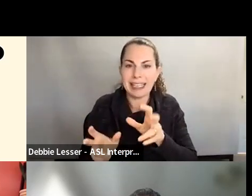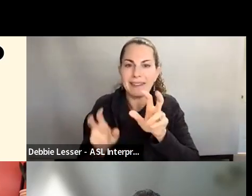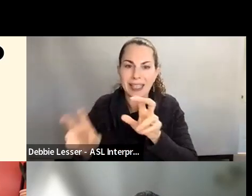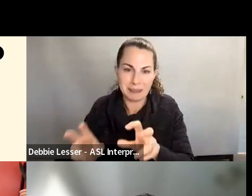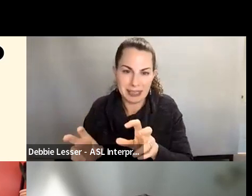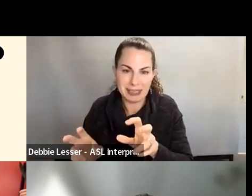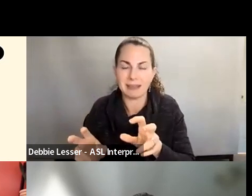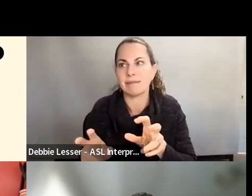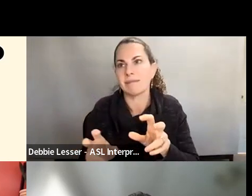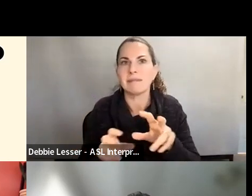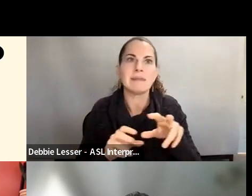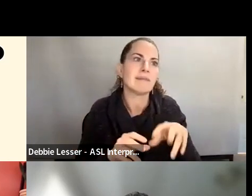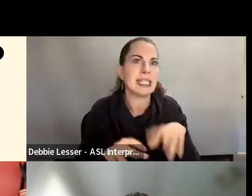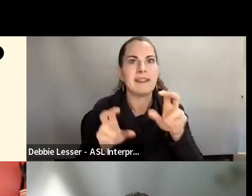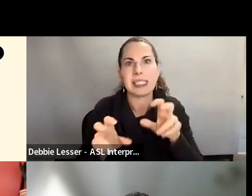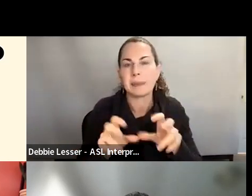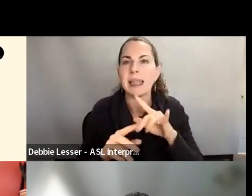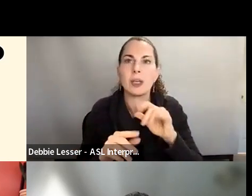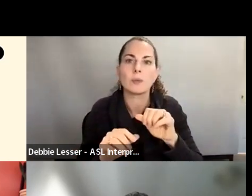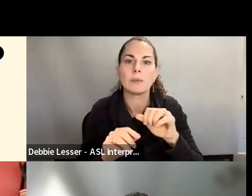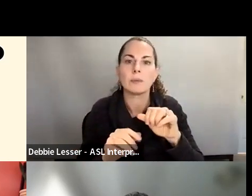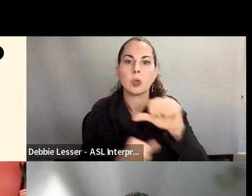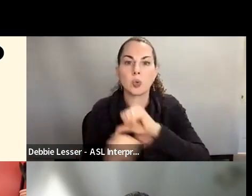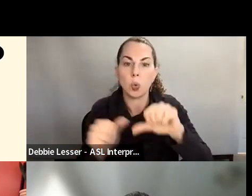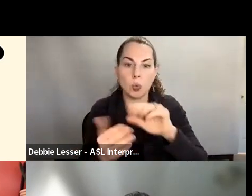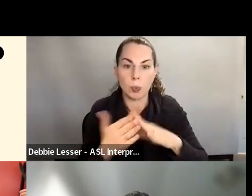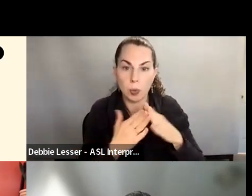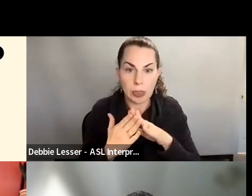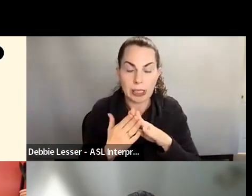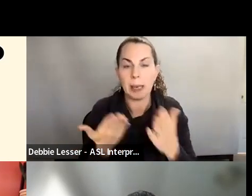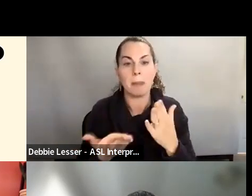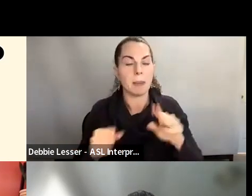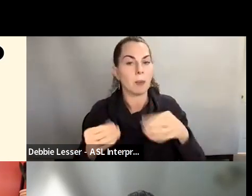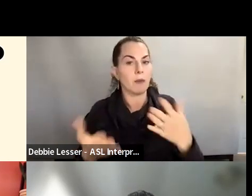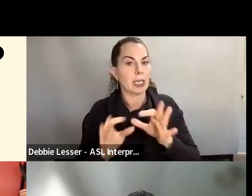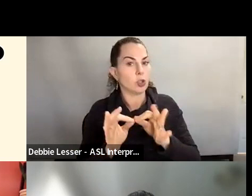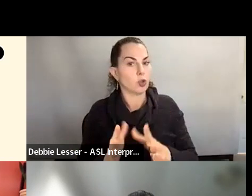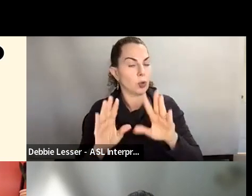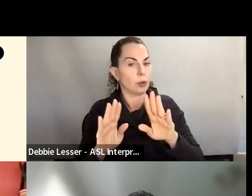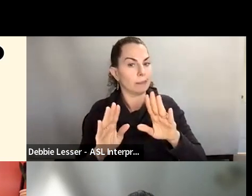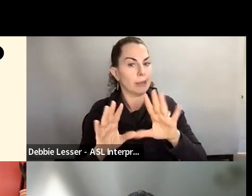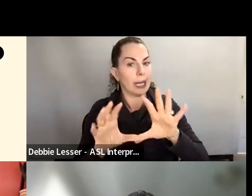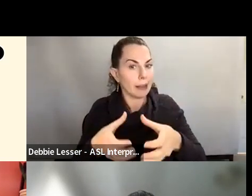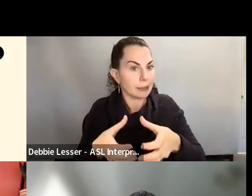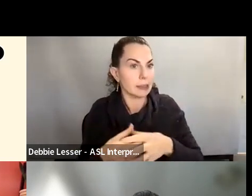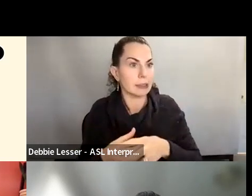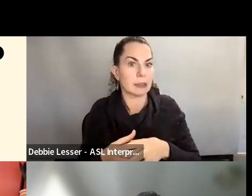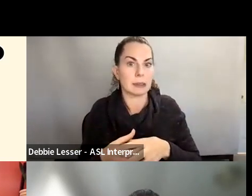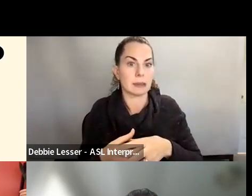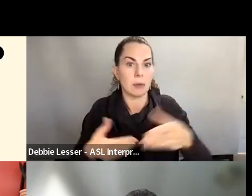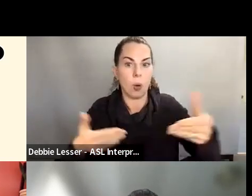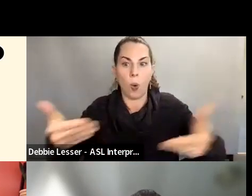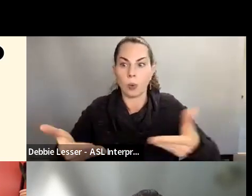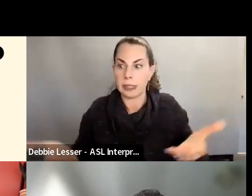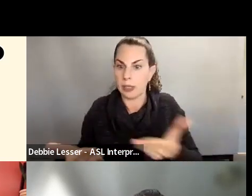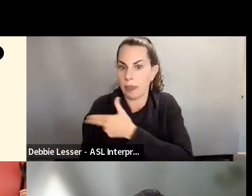providing trainings, maybe even medical interpreter classes, right? If we have a shortage, why not provide it? Host it at the hospitals. So,